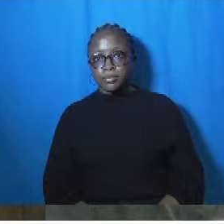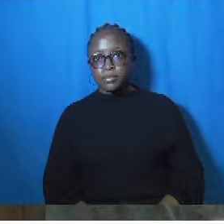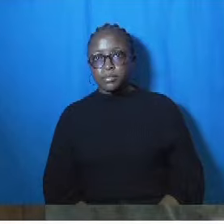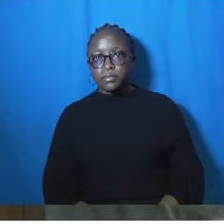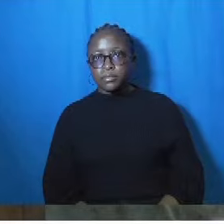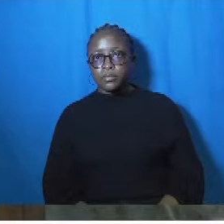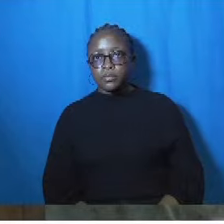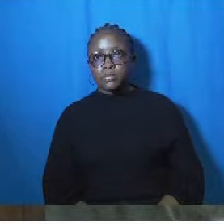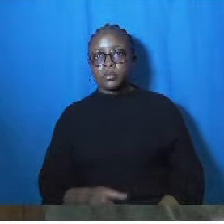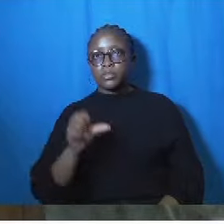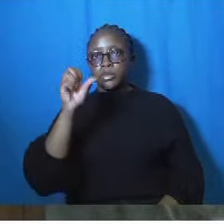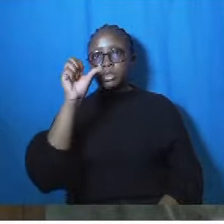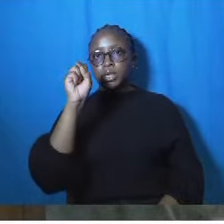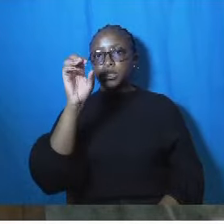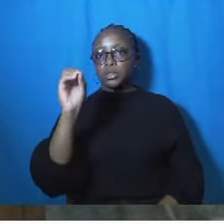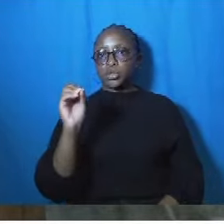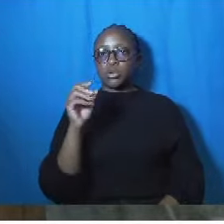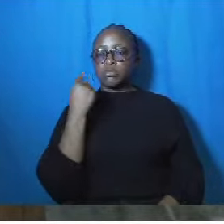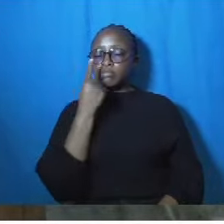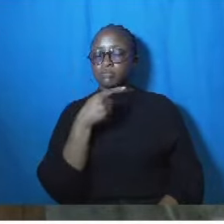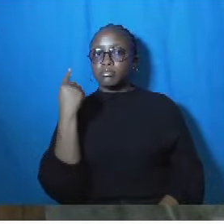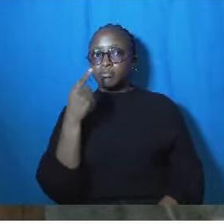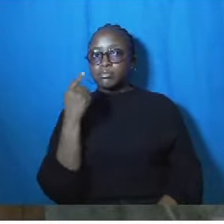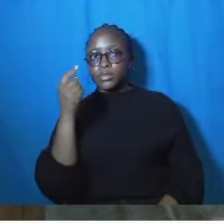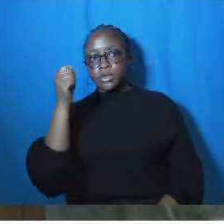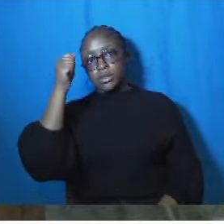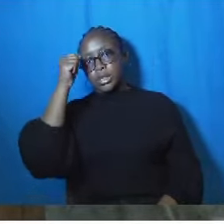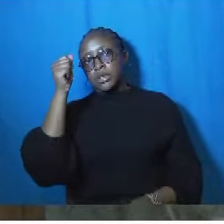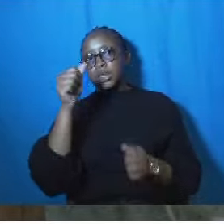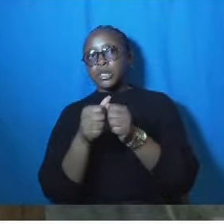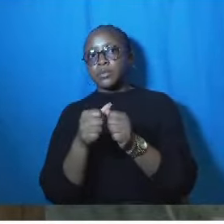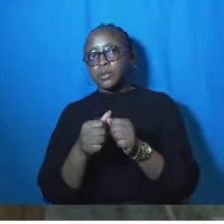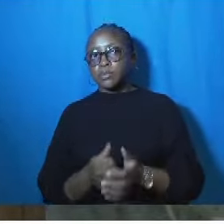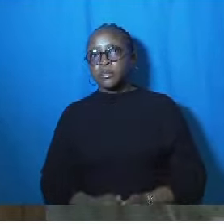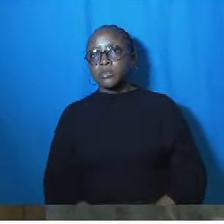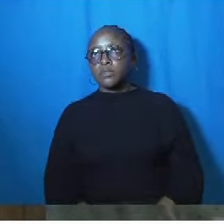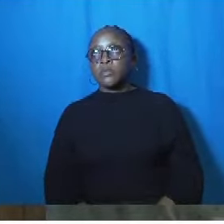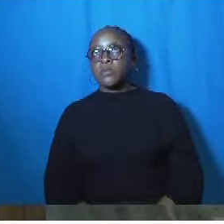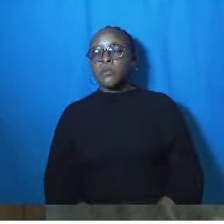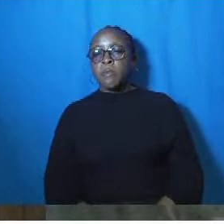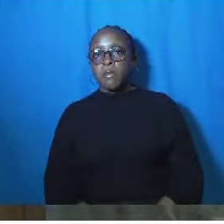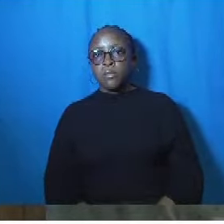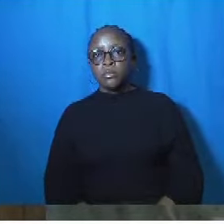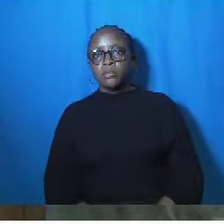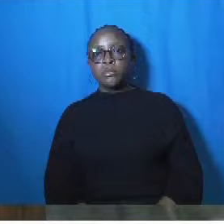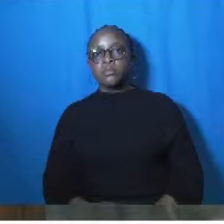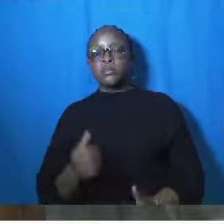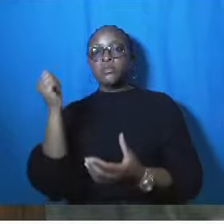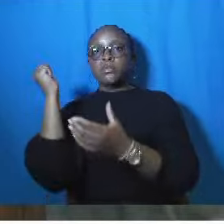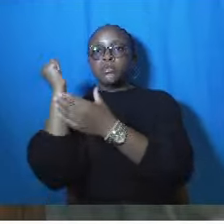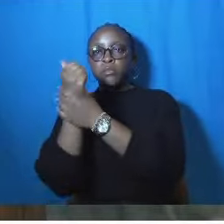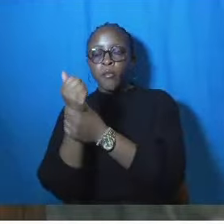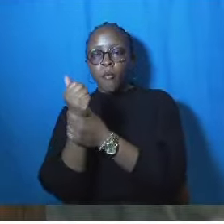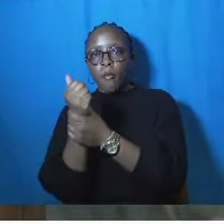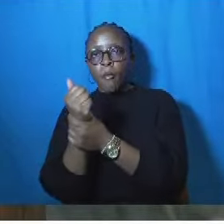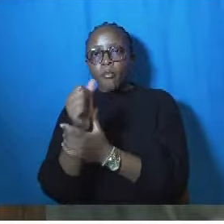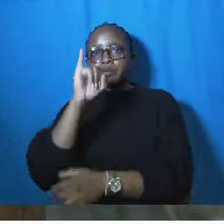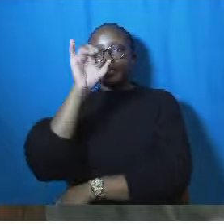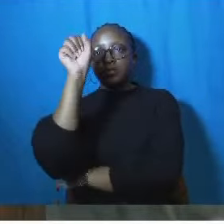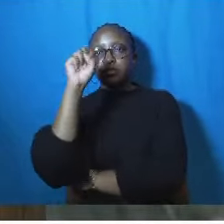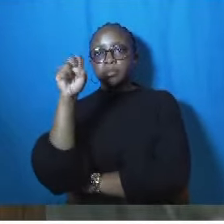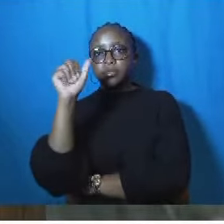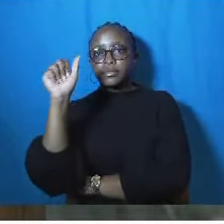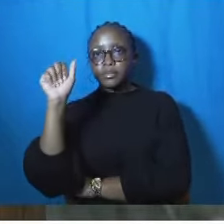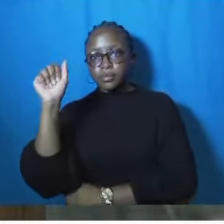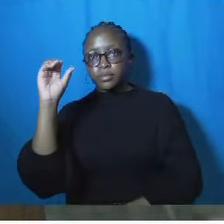So whom would they have remembered when they heard of the patriarchs? Well, simple: Abraham, Isaac, Jacob, Joseph,